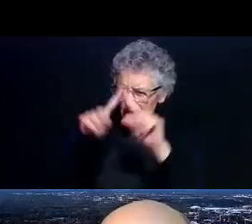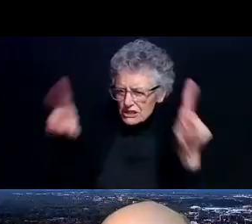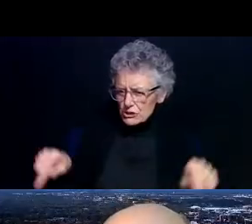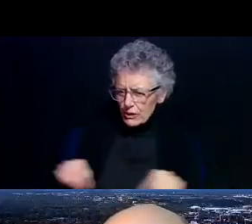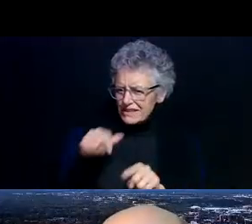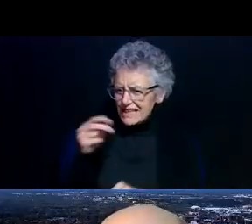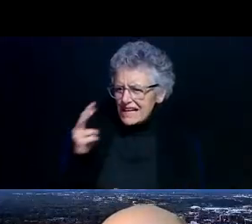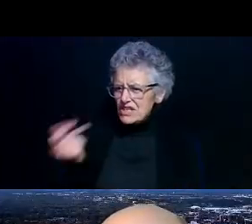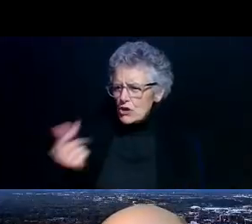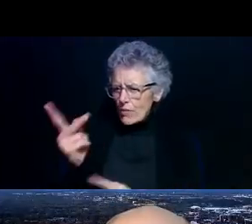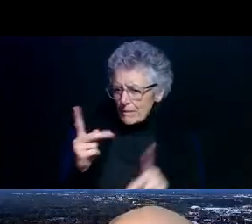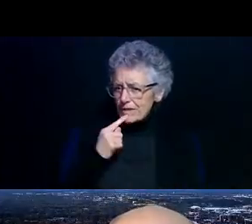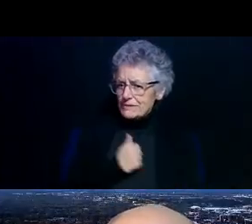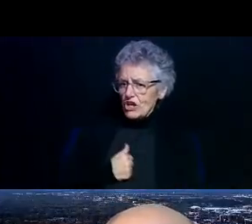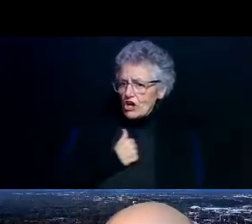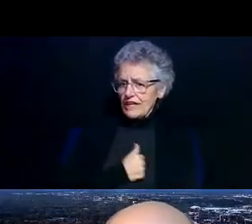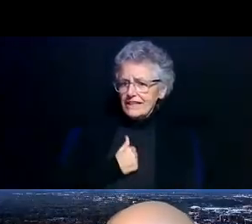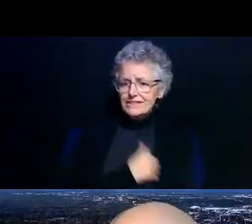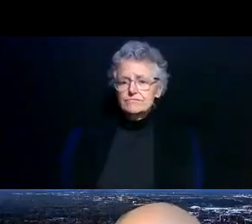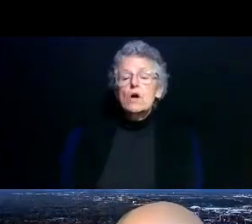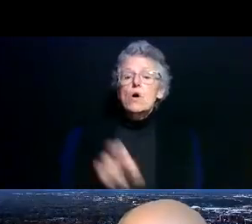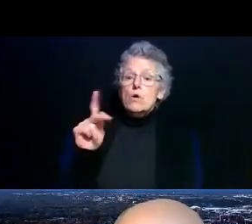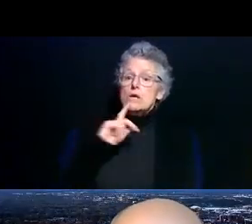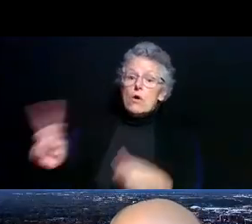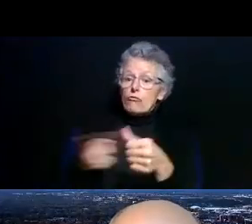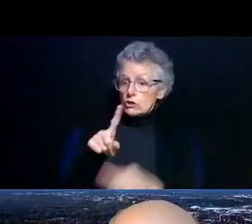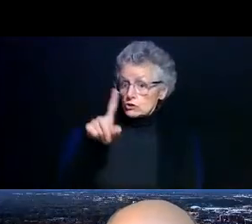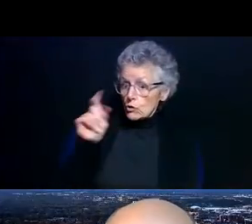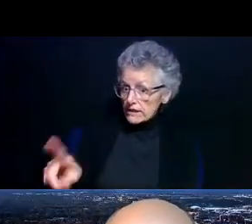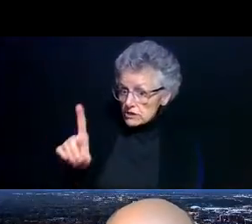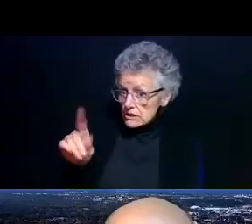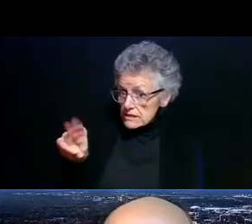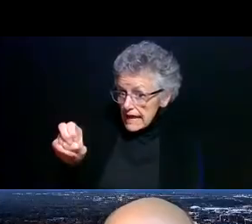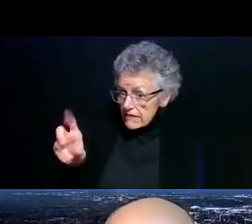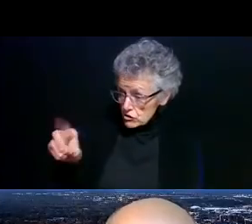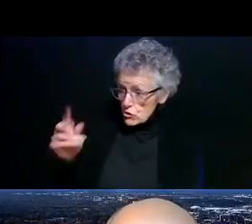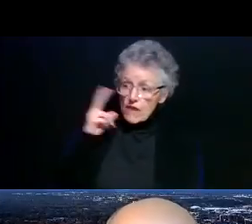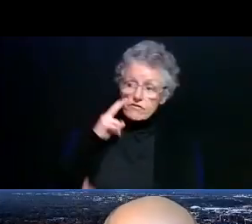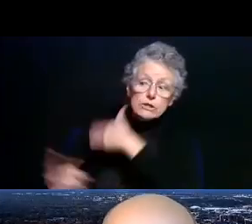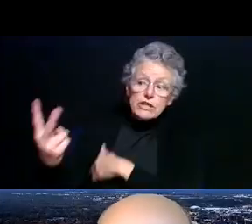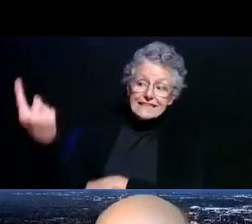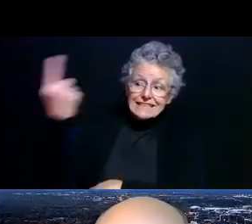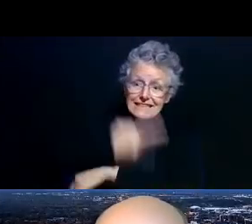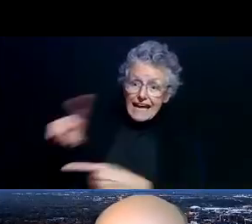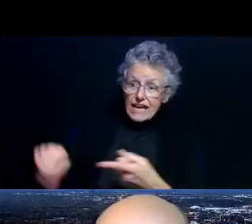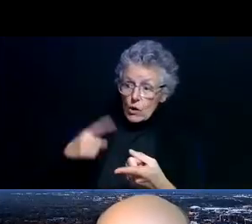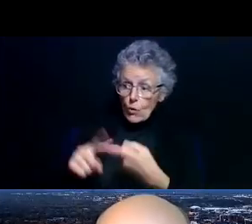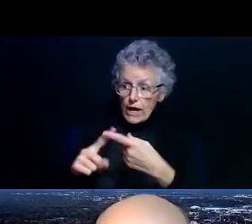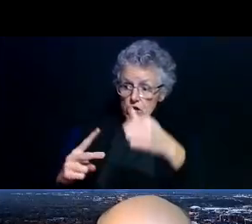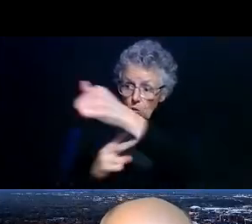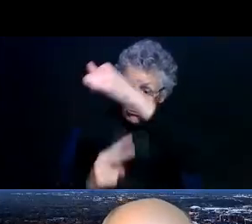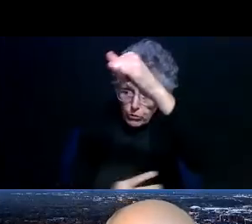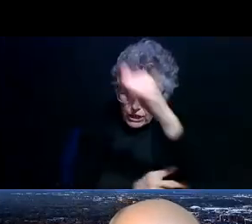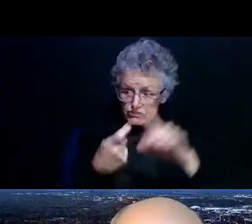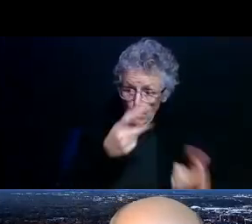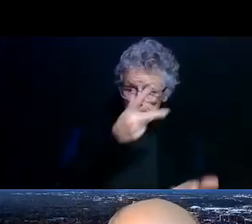everybody. Let's see here. So first question, Dave, do you have a projected date when the bridge from parking to Mott Hospital